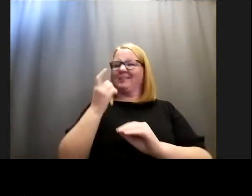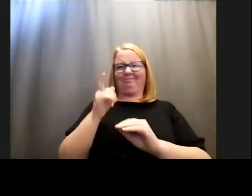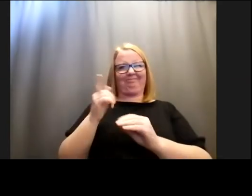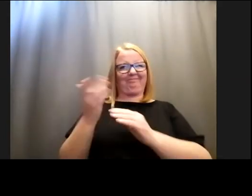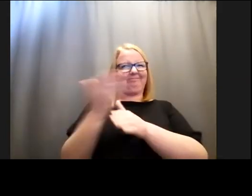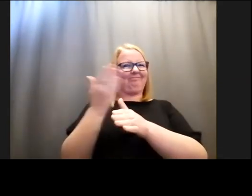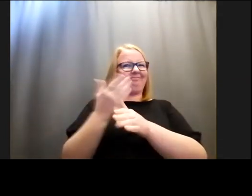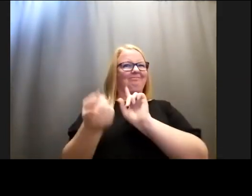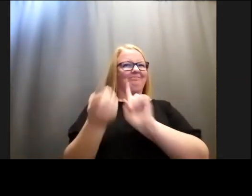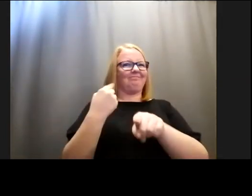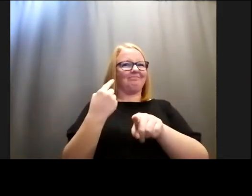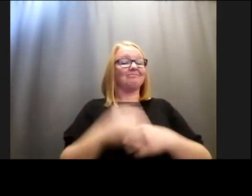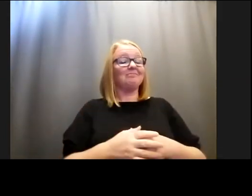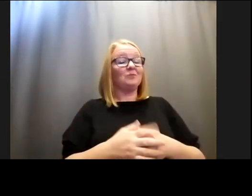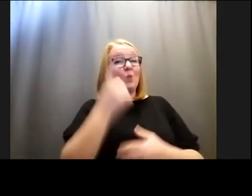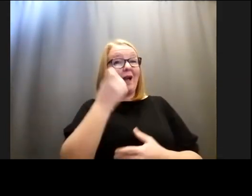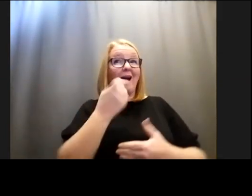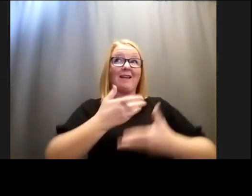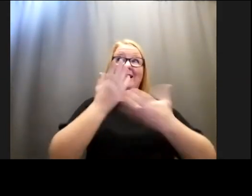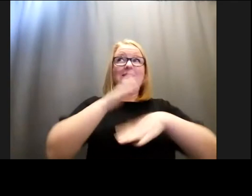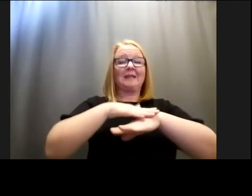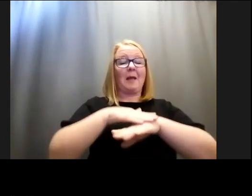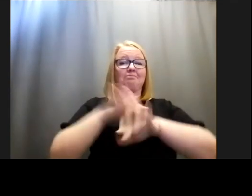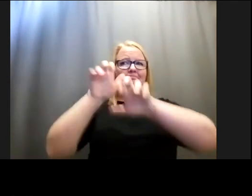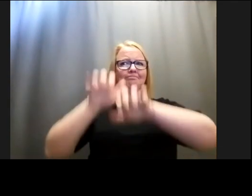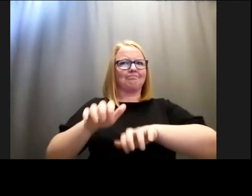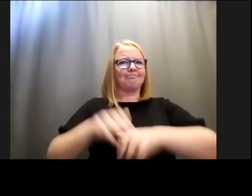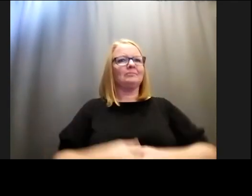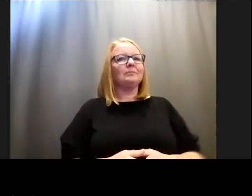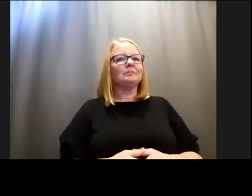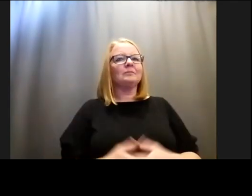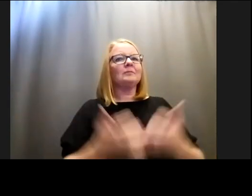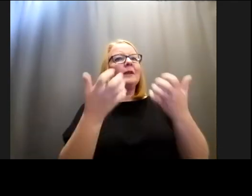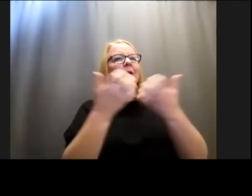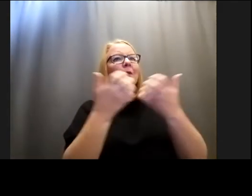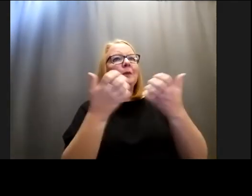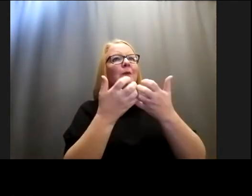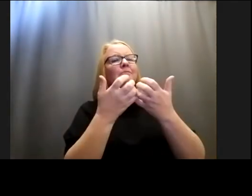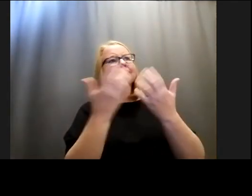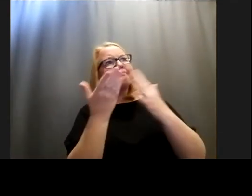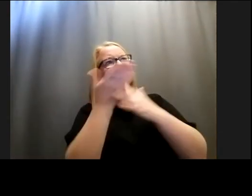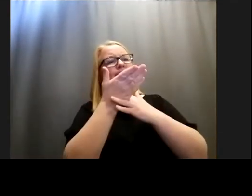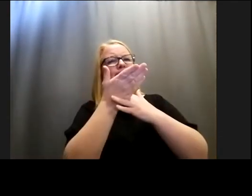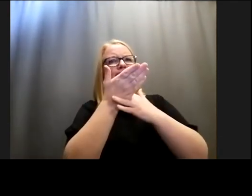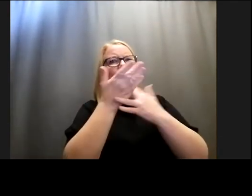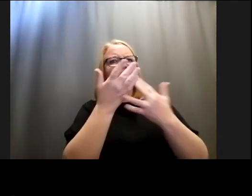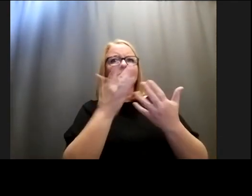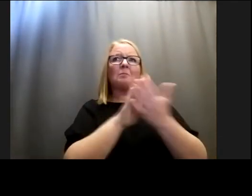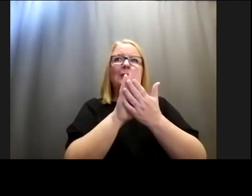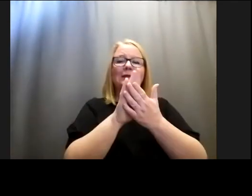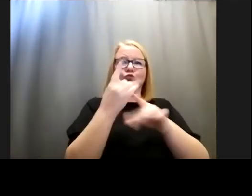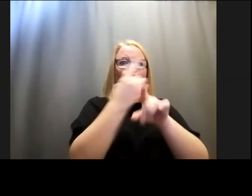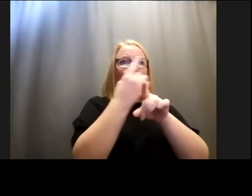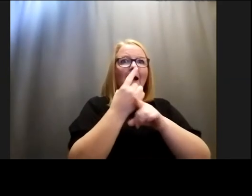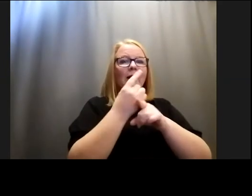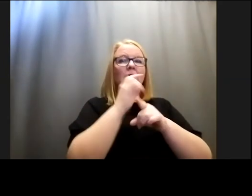at the end during the live Q&A. If you have any questions about how to access the accessibility features, just pop them in the chat and someone will